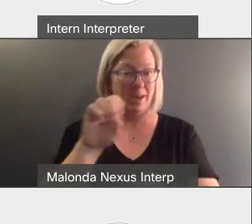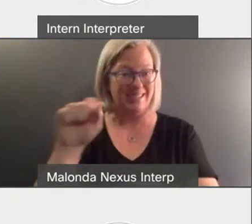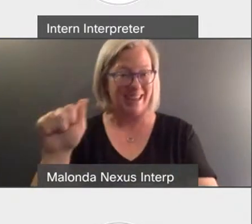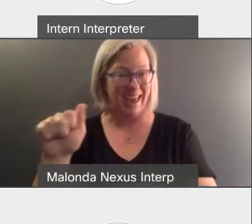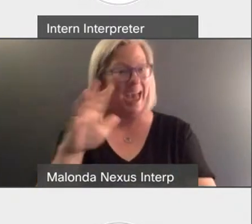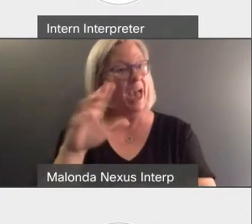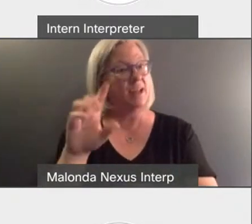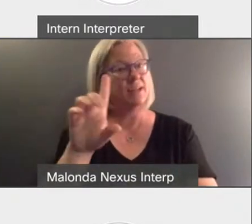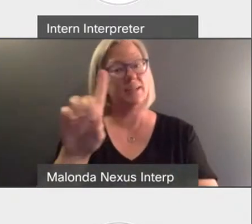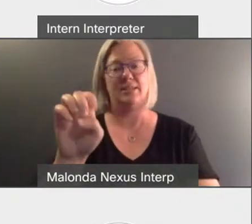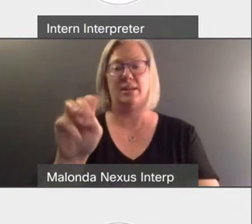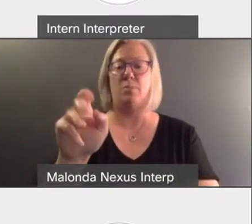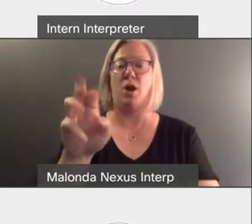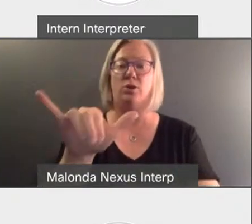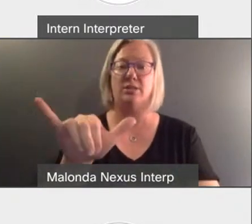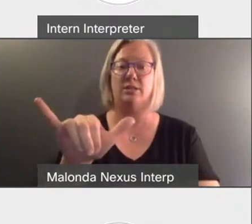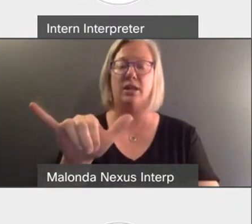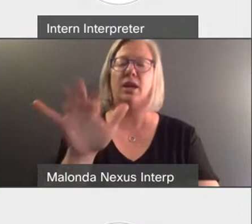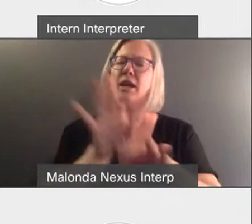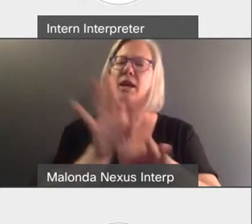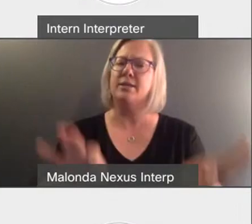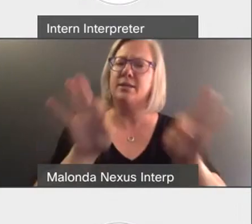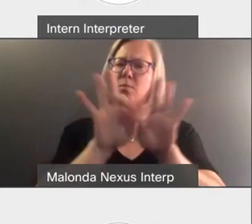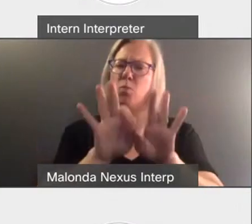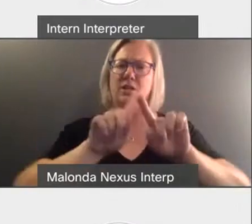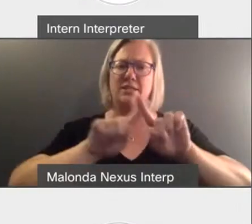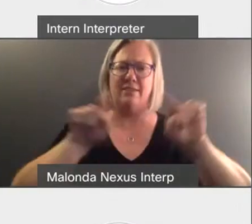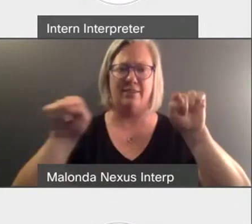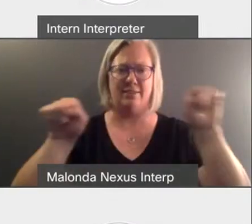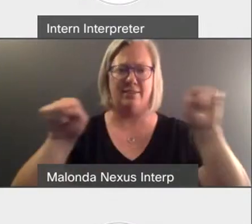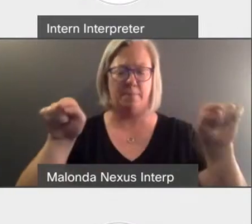democracy is the importance of distinguishing between